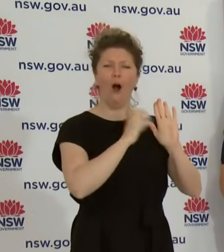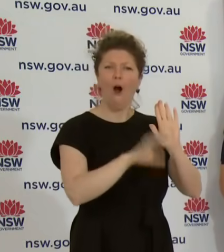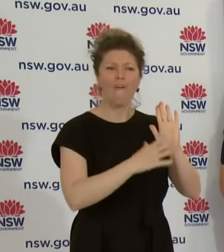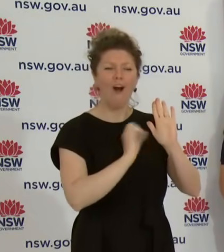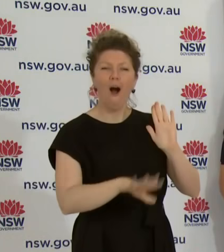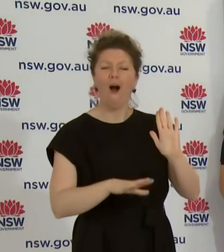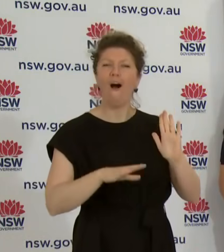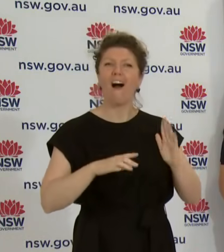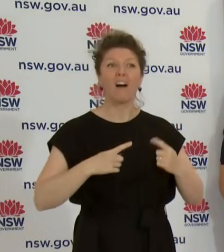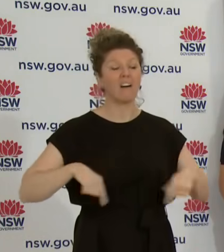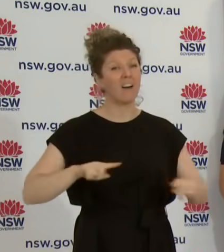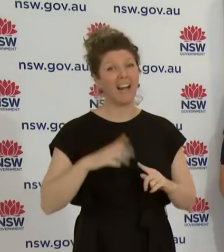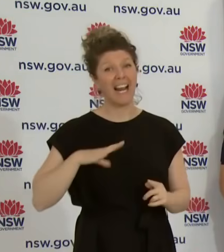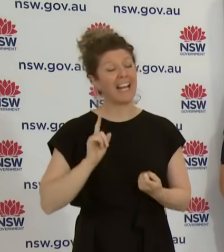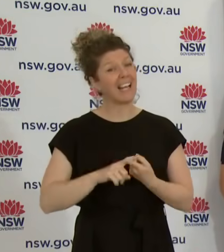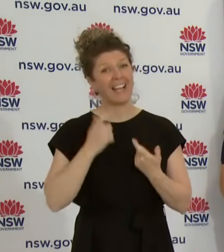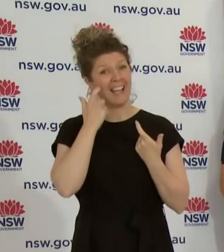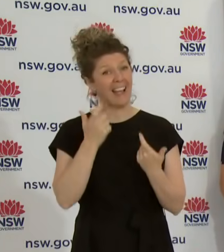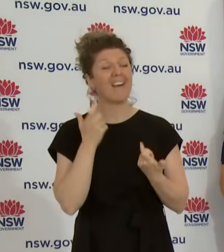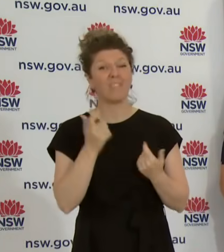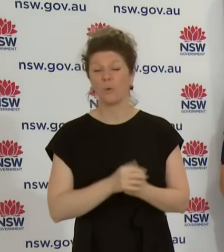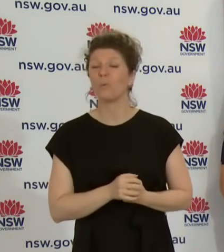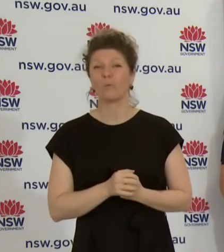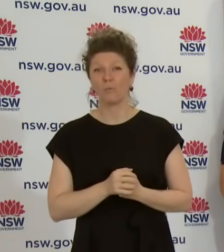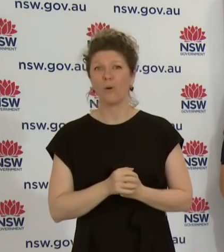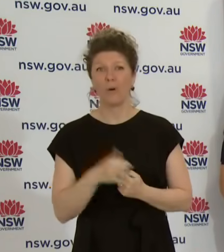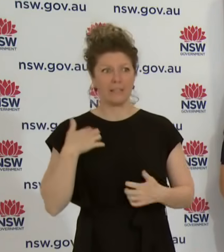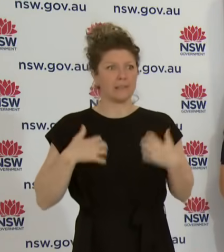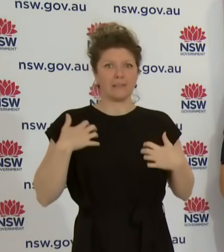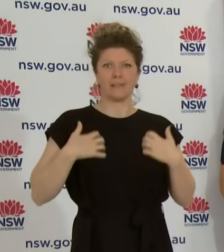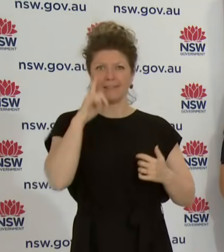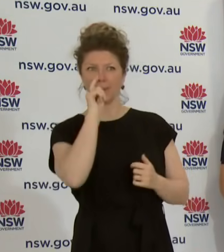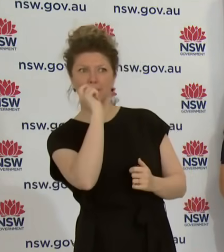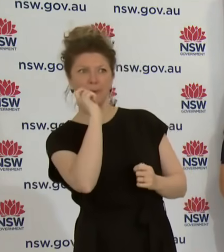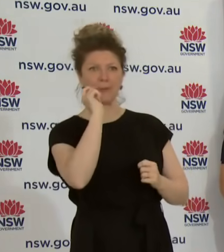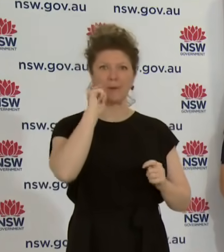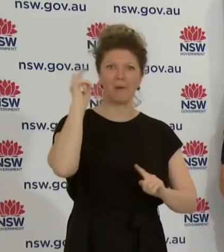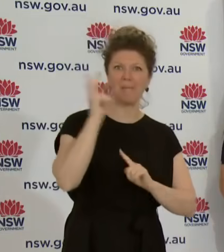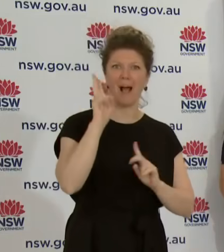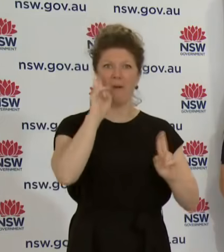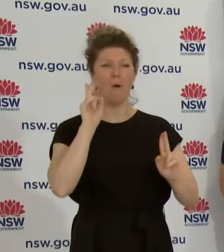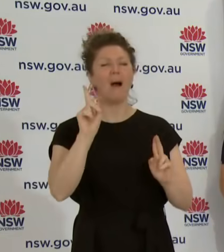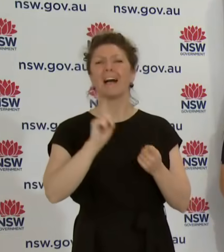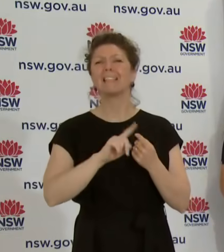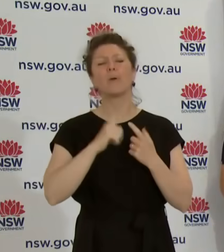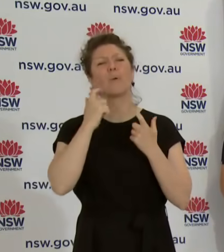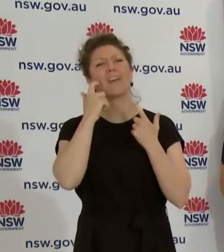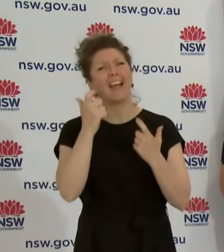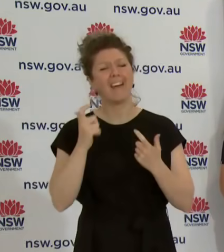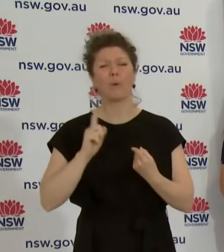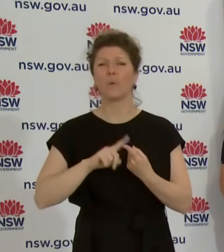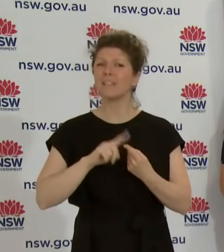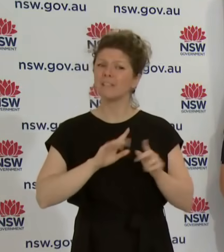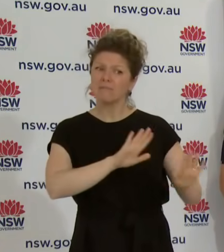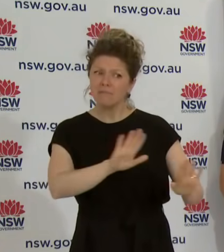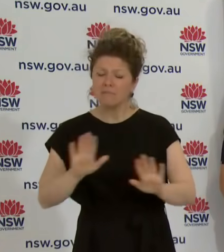time. All of us are looking forward to doing those things we can't currently do, but all of us will move together safely and cautiously, respecting the